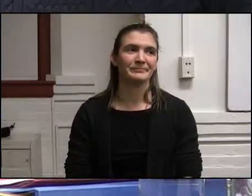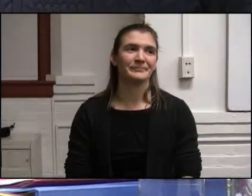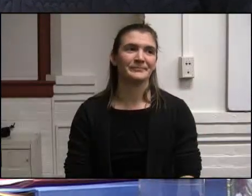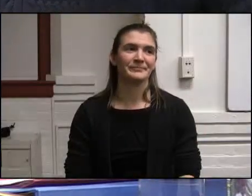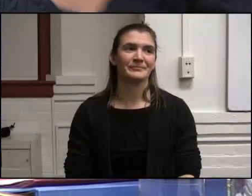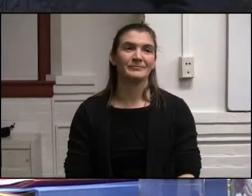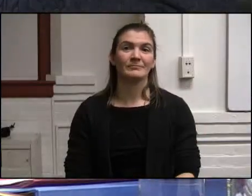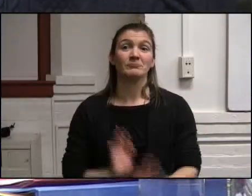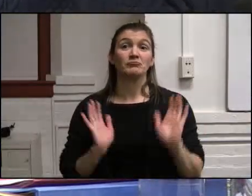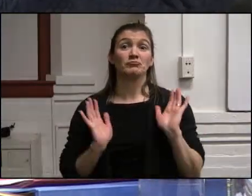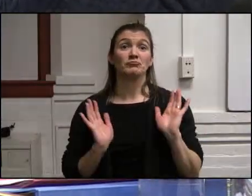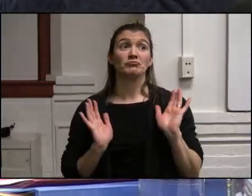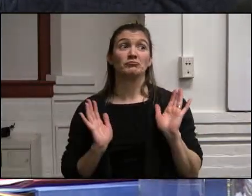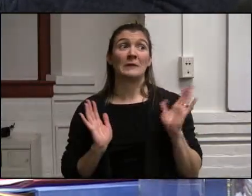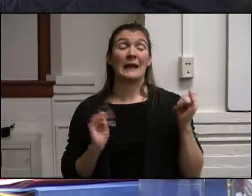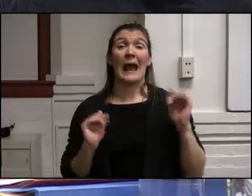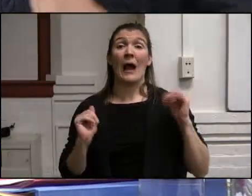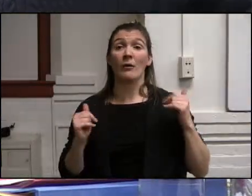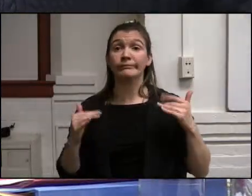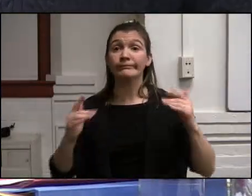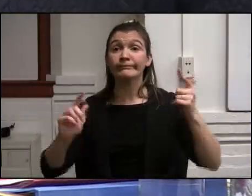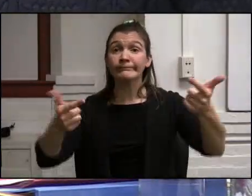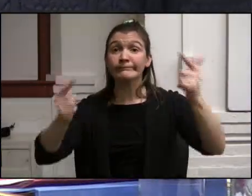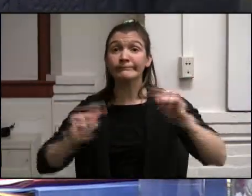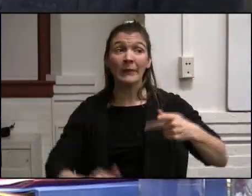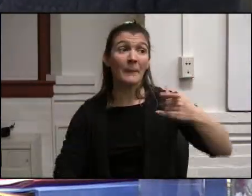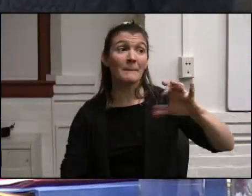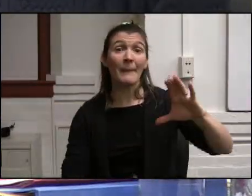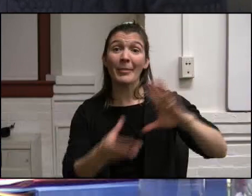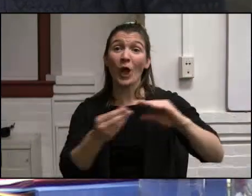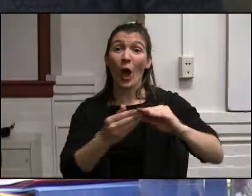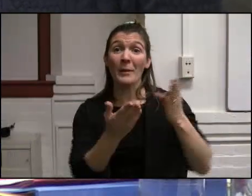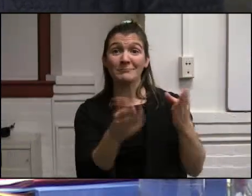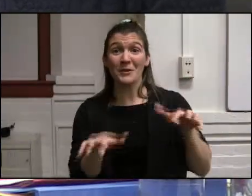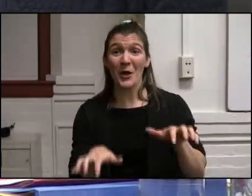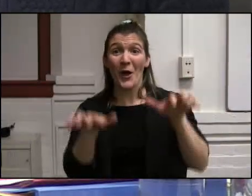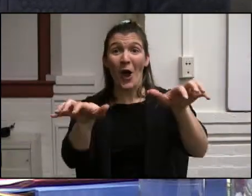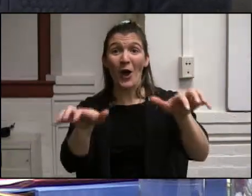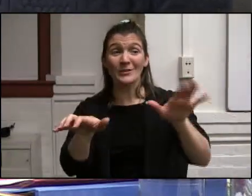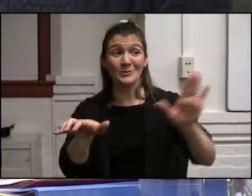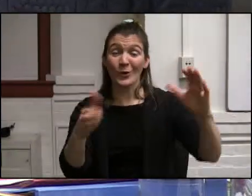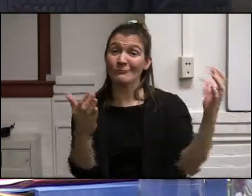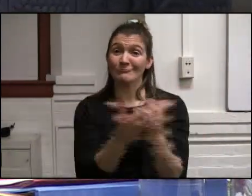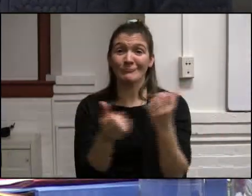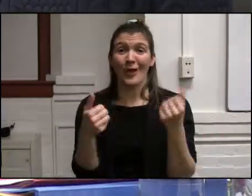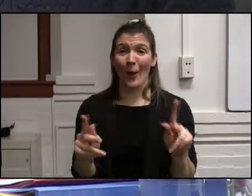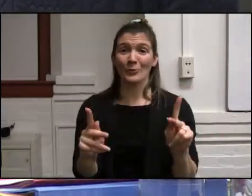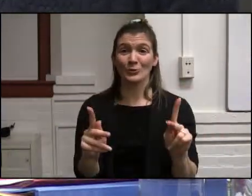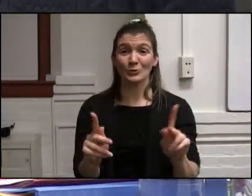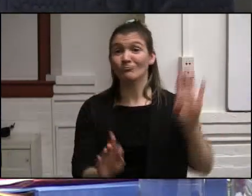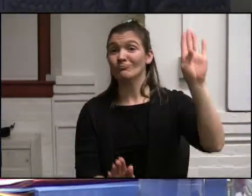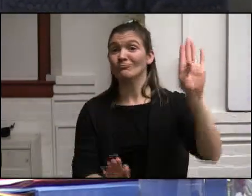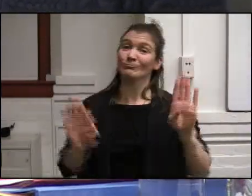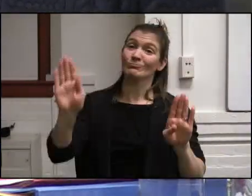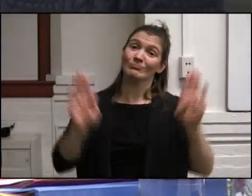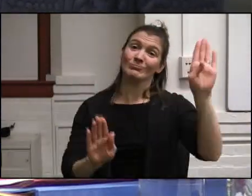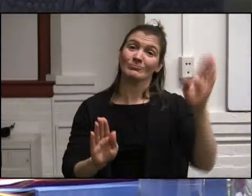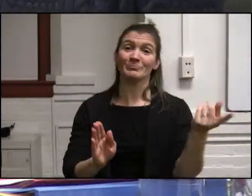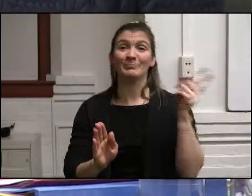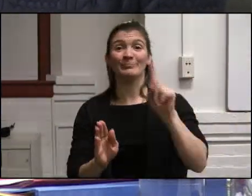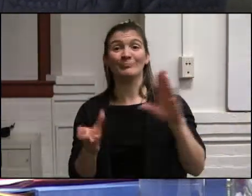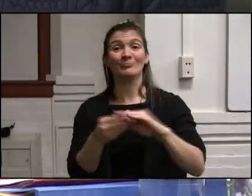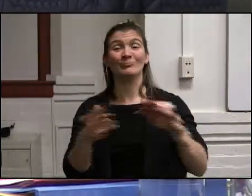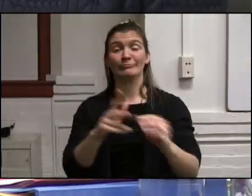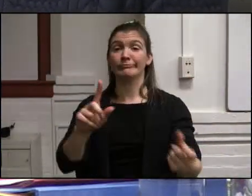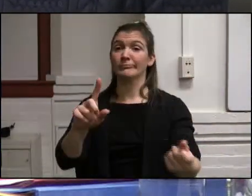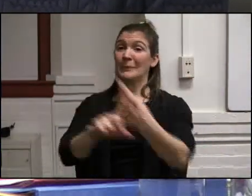And I think I'll just roll right into public participation, and this is the time when we invite members of the public to come